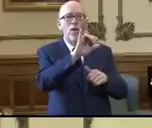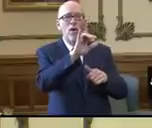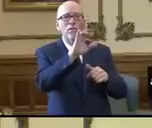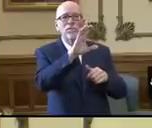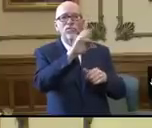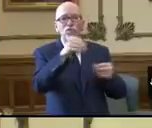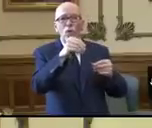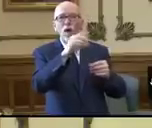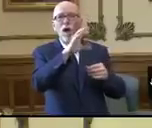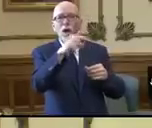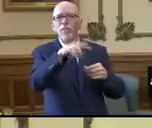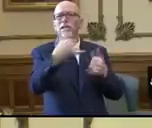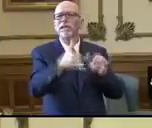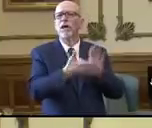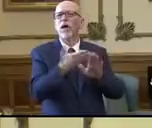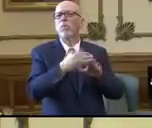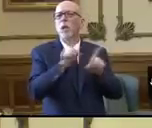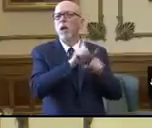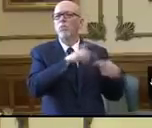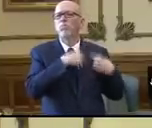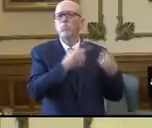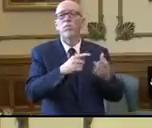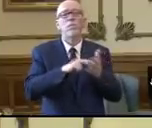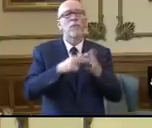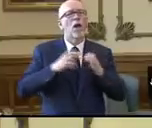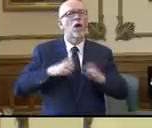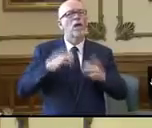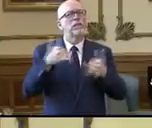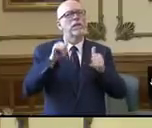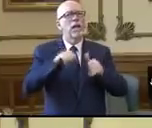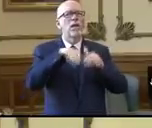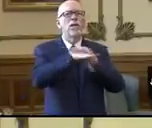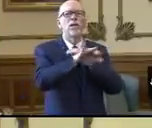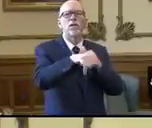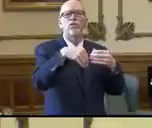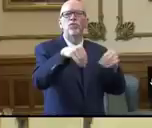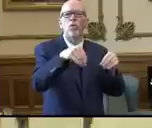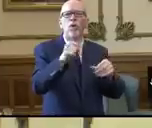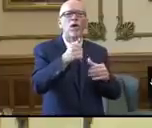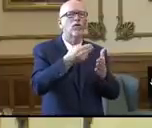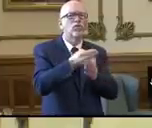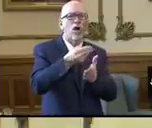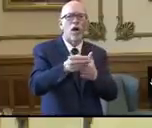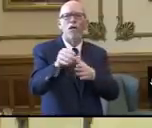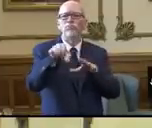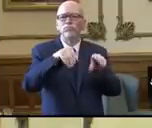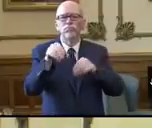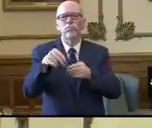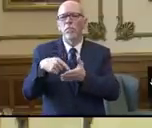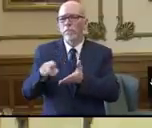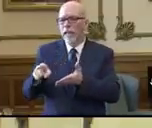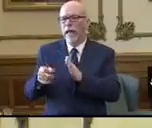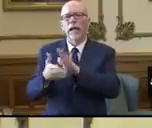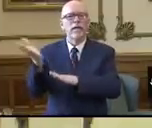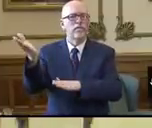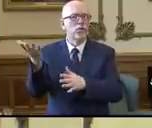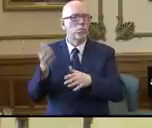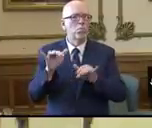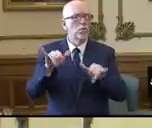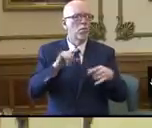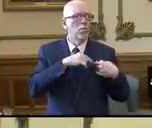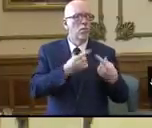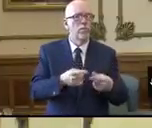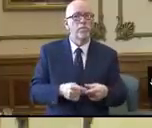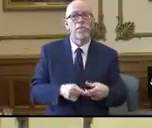much as they are today. And what I mean by that is customers can still go inside the store to shop, they can pay and they can leave.